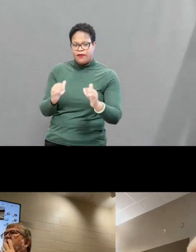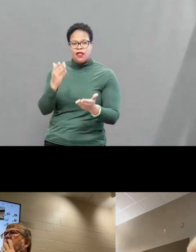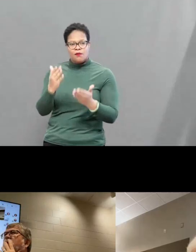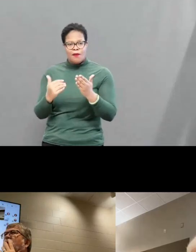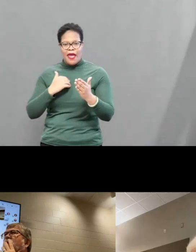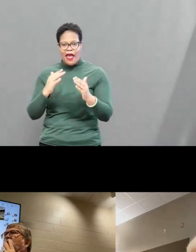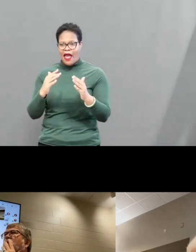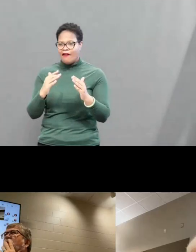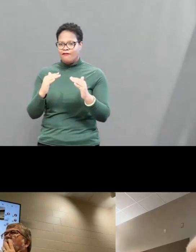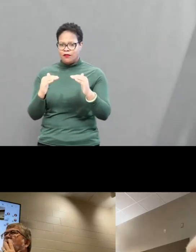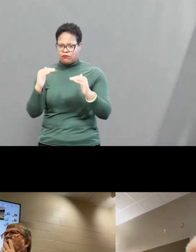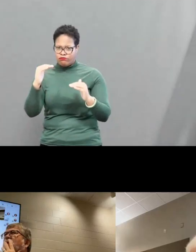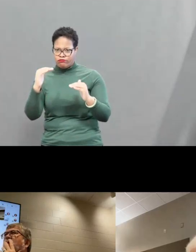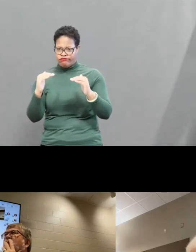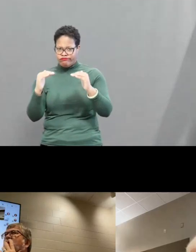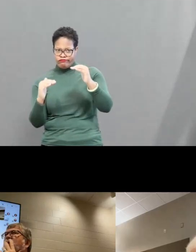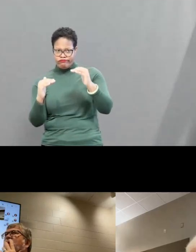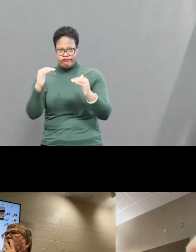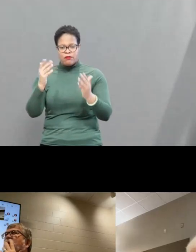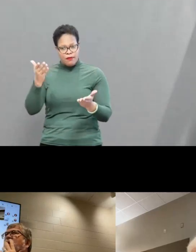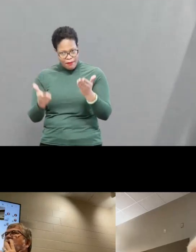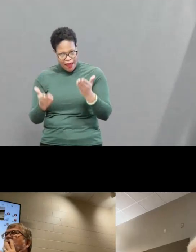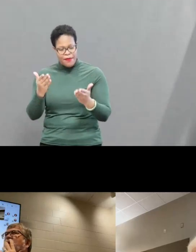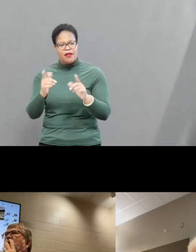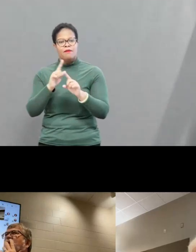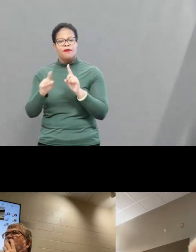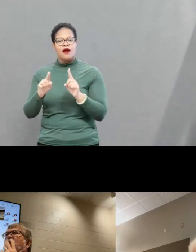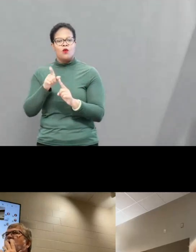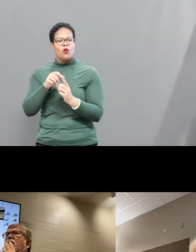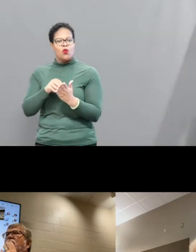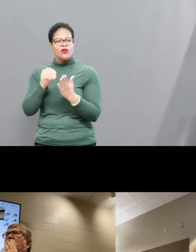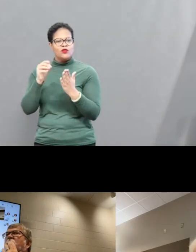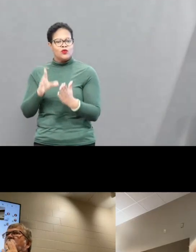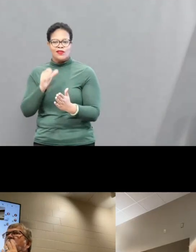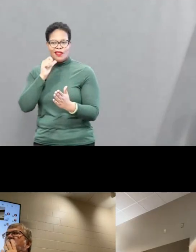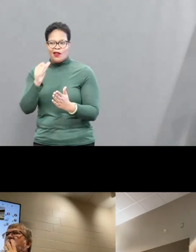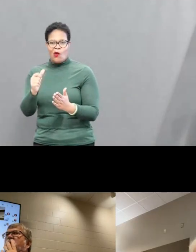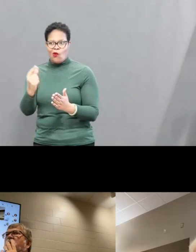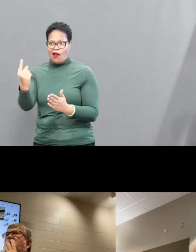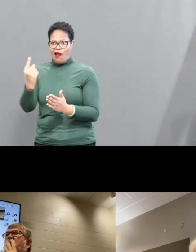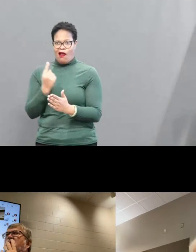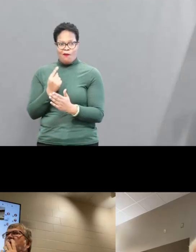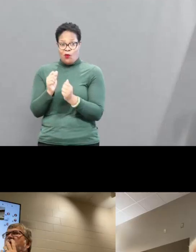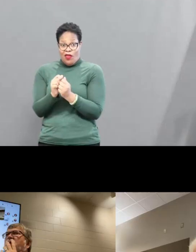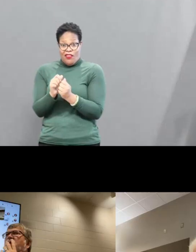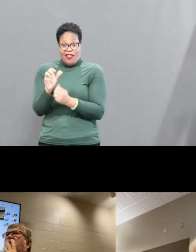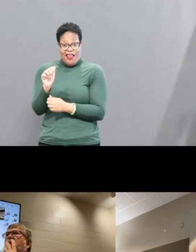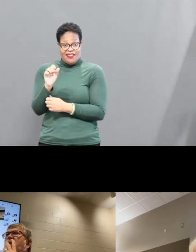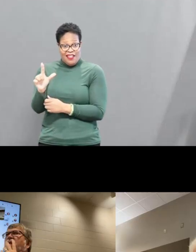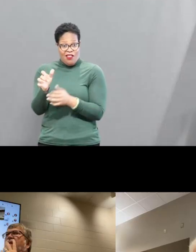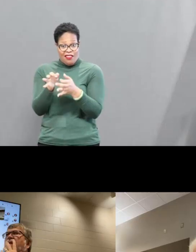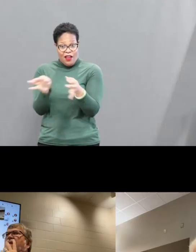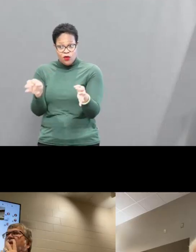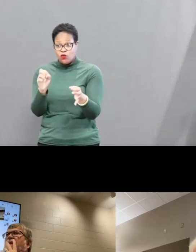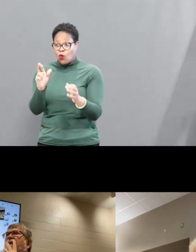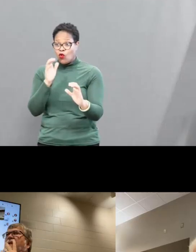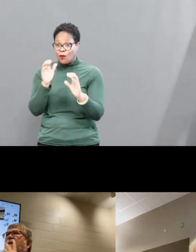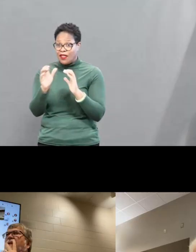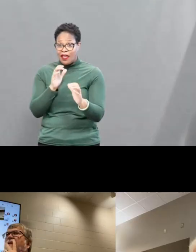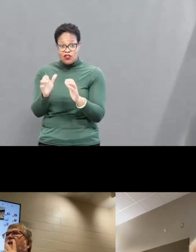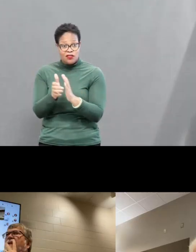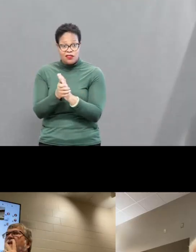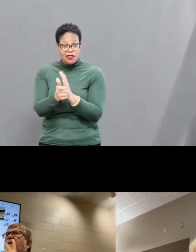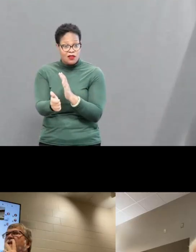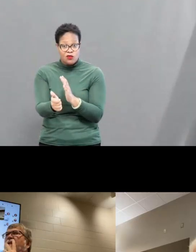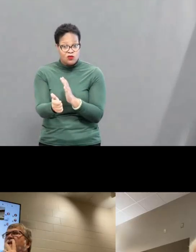little bit of lag time between the two. But when students don't come, you know, with ASL skills or communication